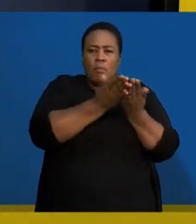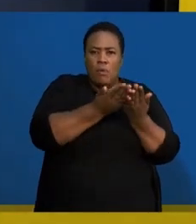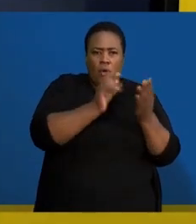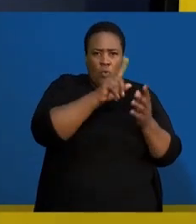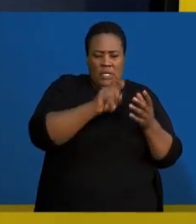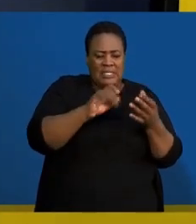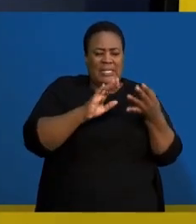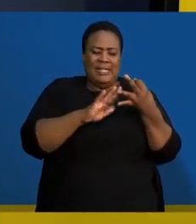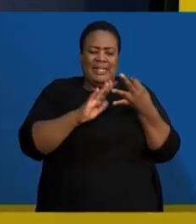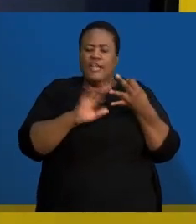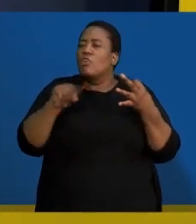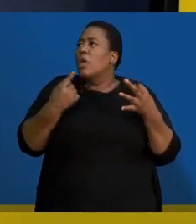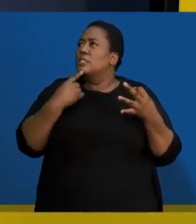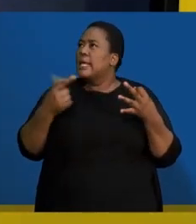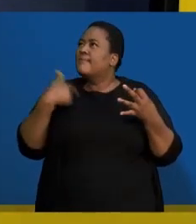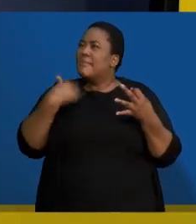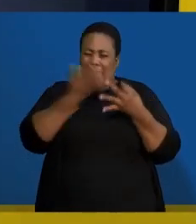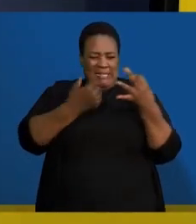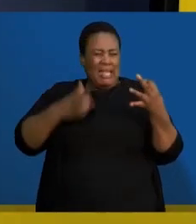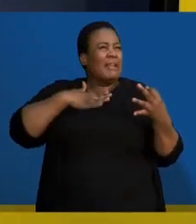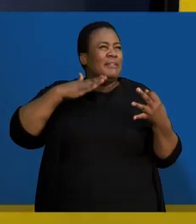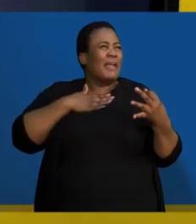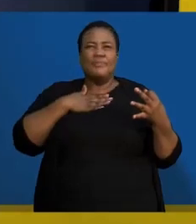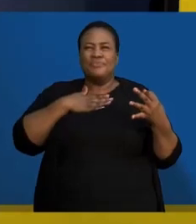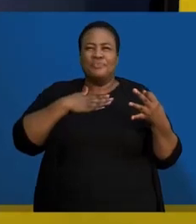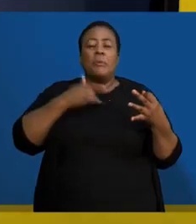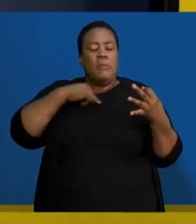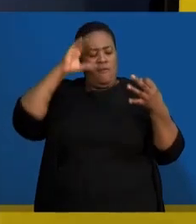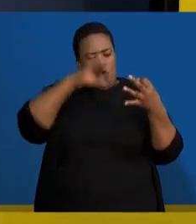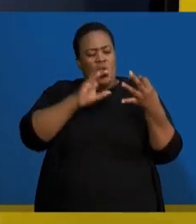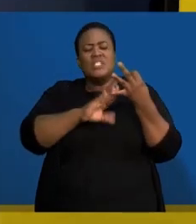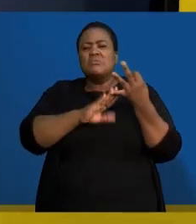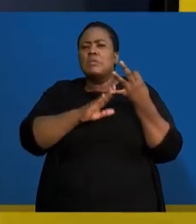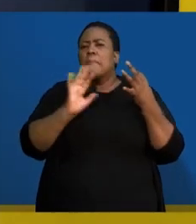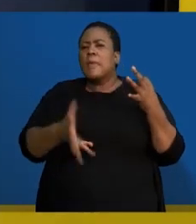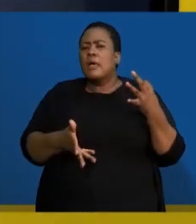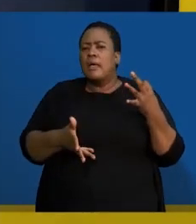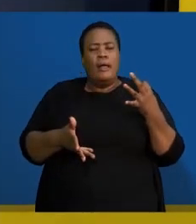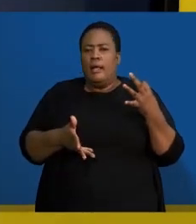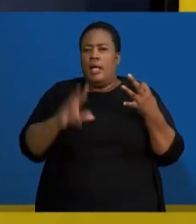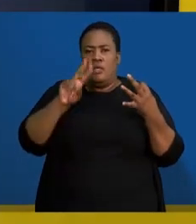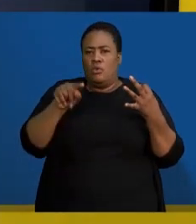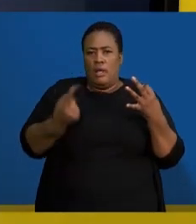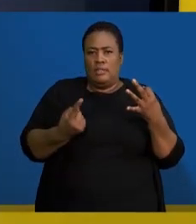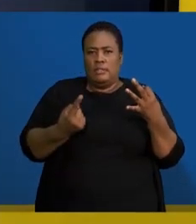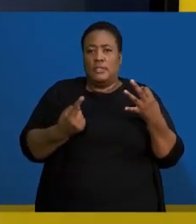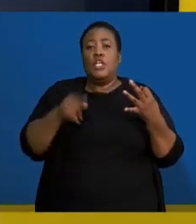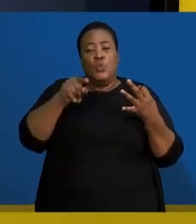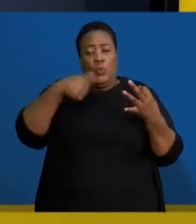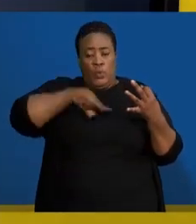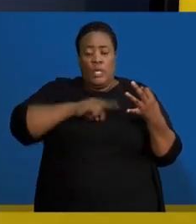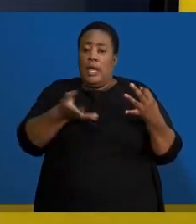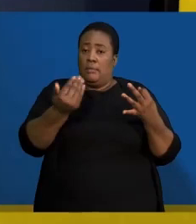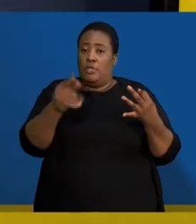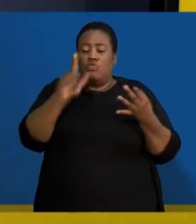or I find it very difficult, therefore I'm only going to focus on source-based questions. No, you are expected